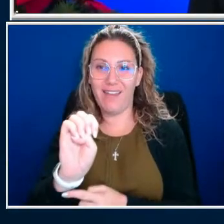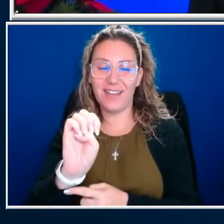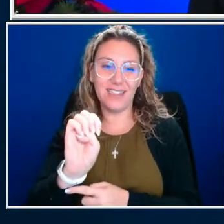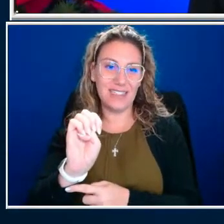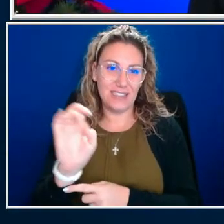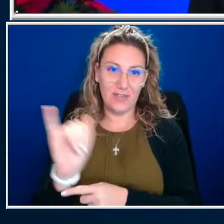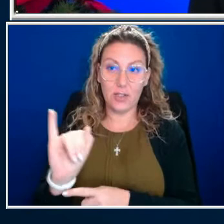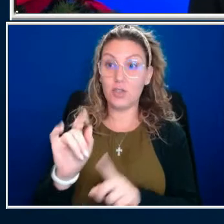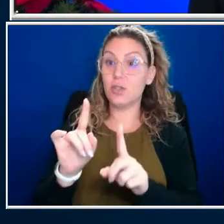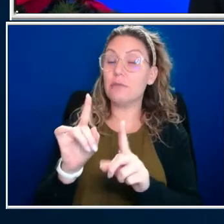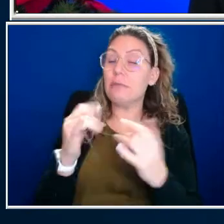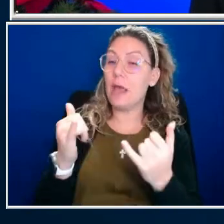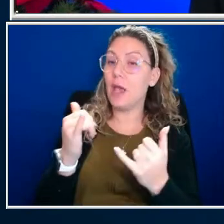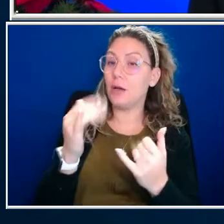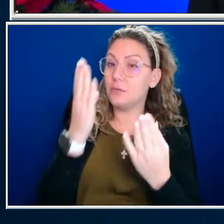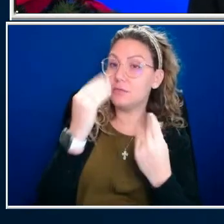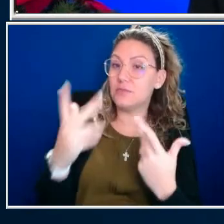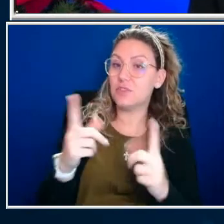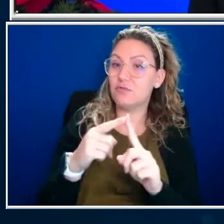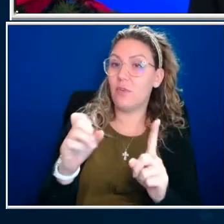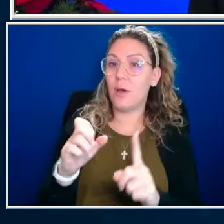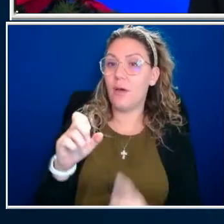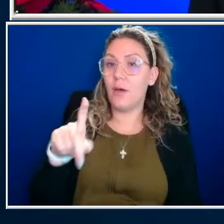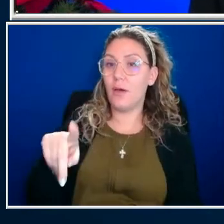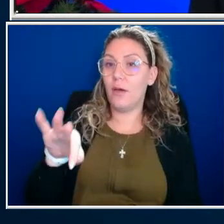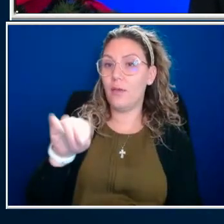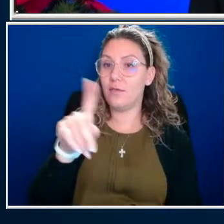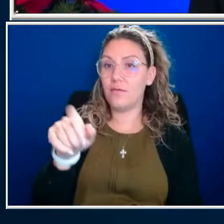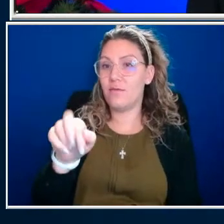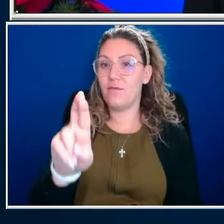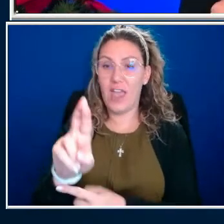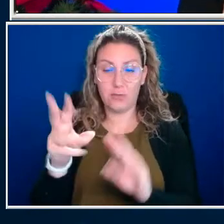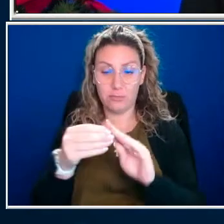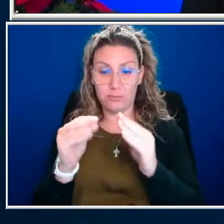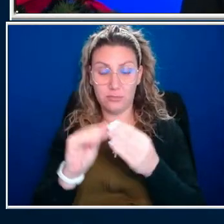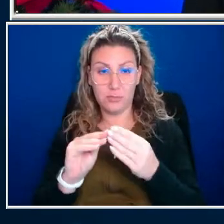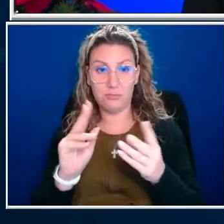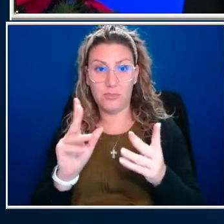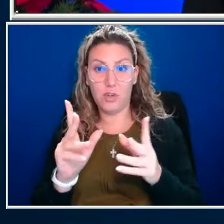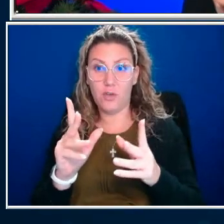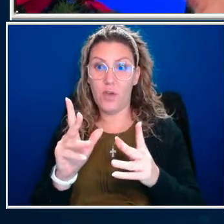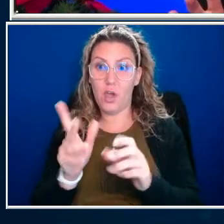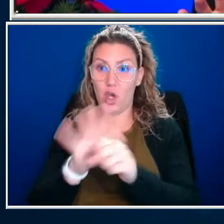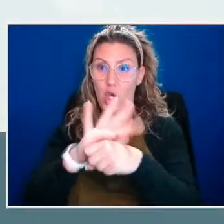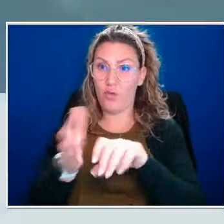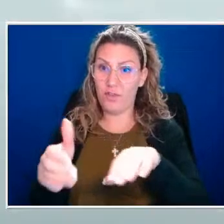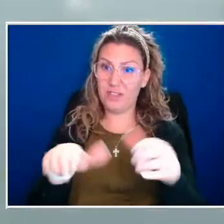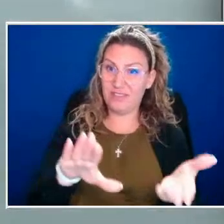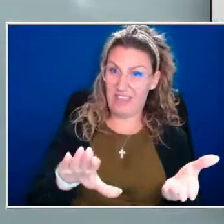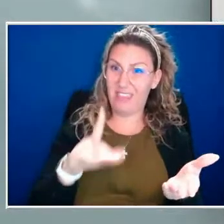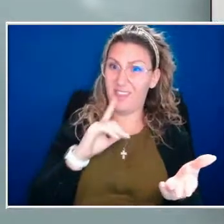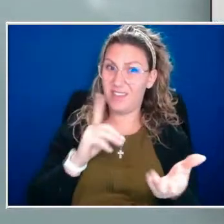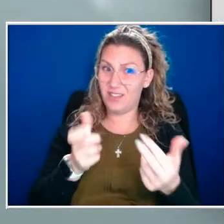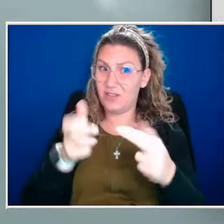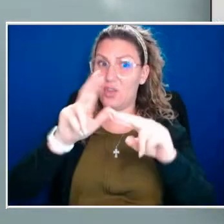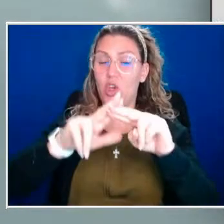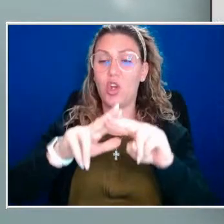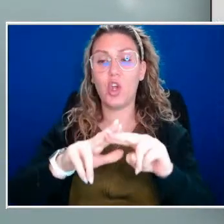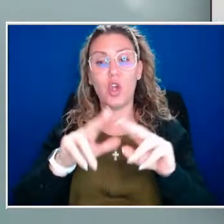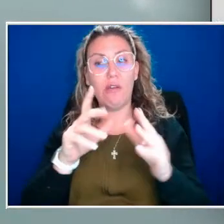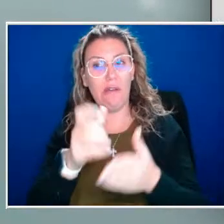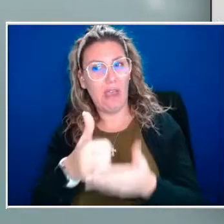Kaiser Family Foundation found the number of COVID deaths from people who are vaccinated has gone up. You got to kind of help us understand this. In